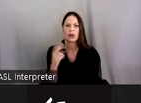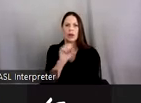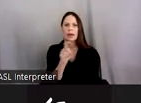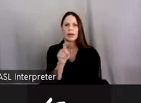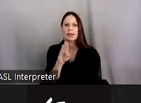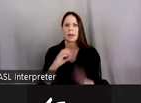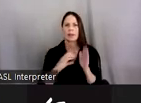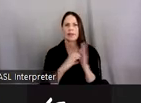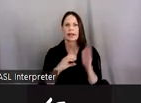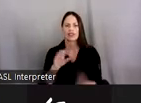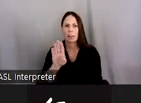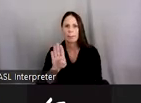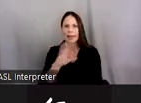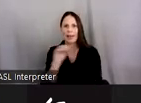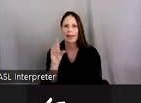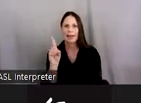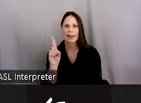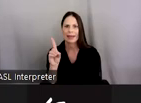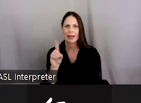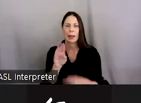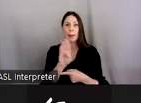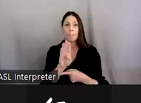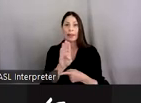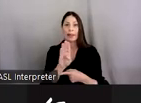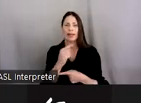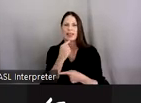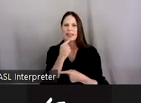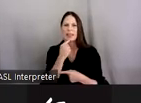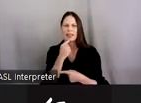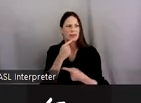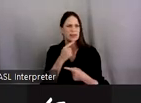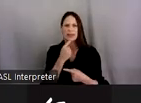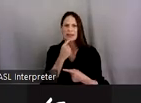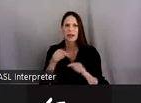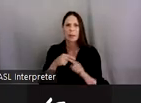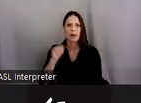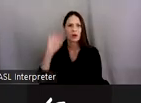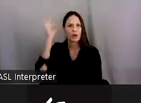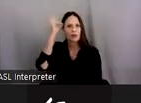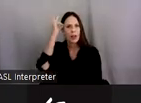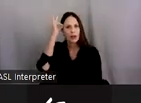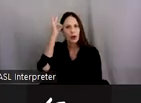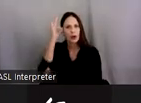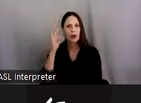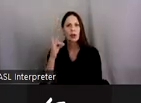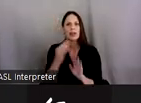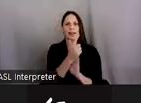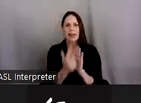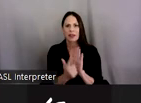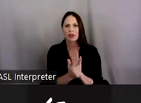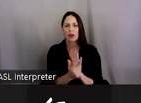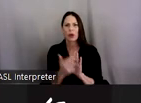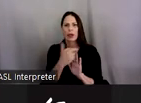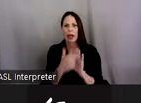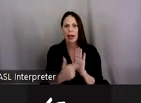subsection B and D. B said about federal statutory limitation or statutory guidelines on